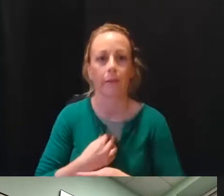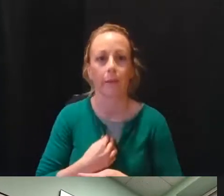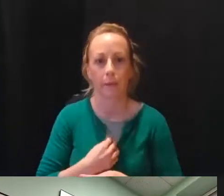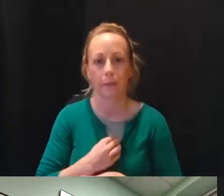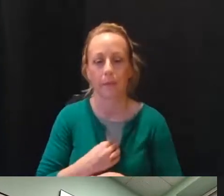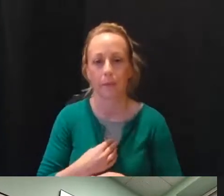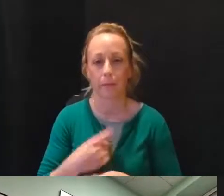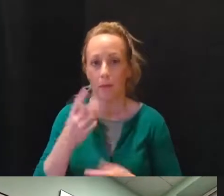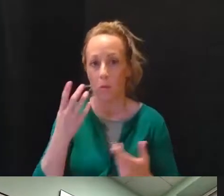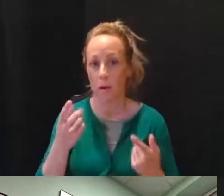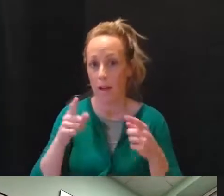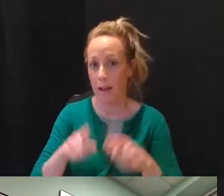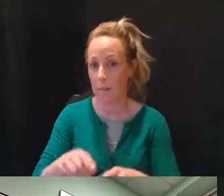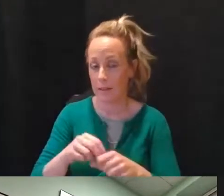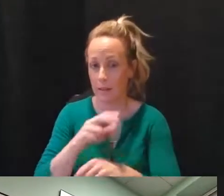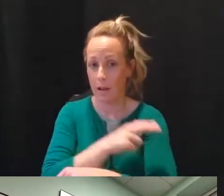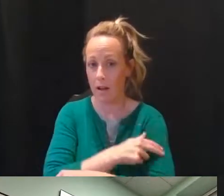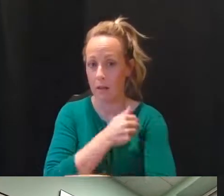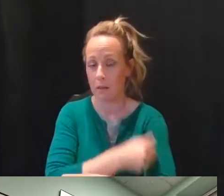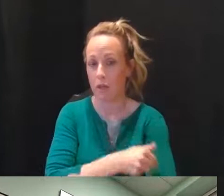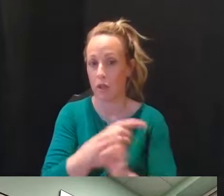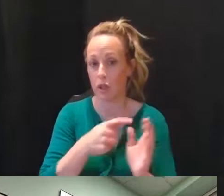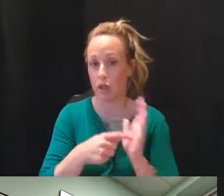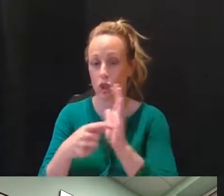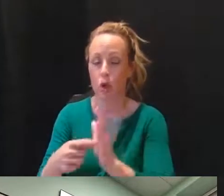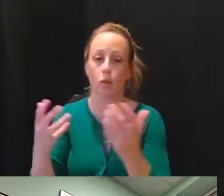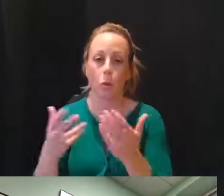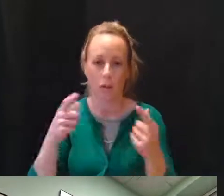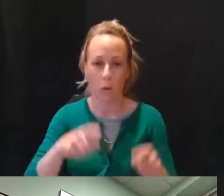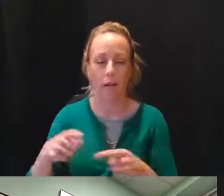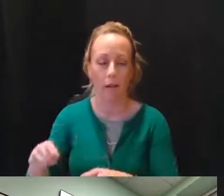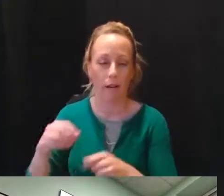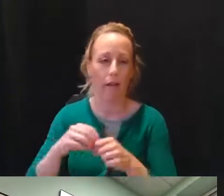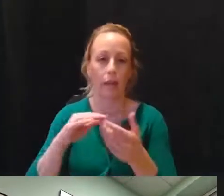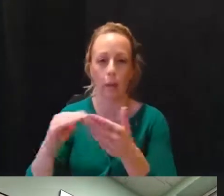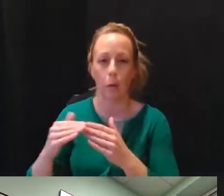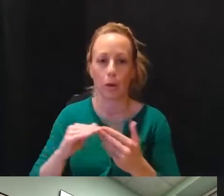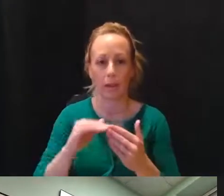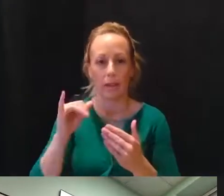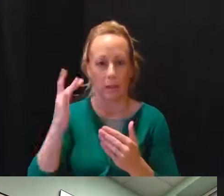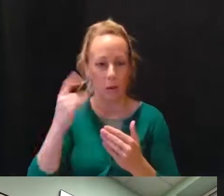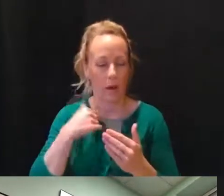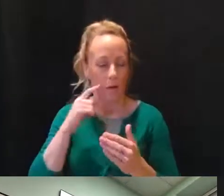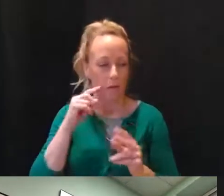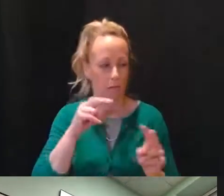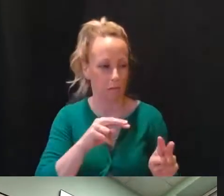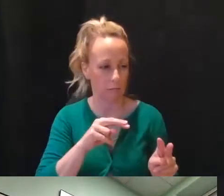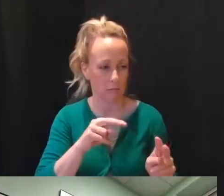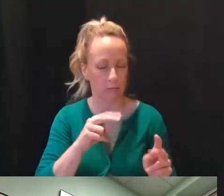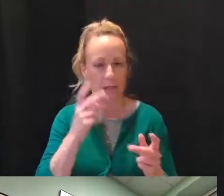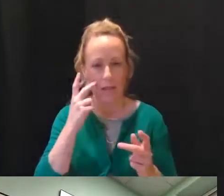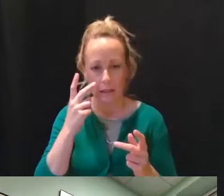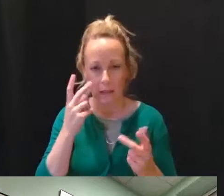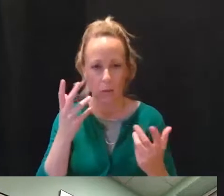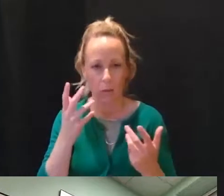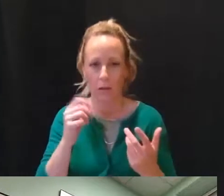the hospital is direct reflection of what's happening in the community. So that's why it's very important for people to not